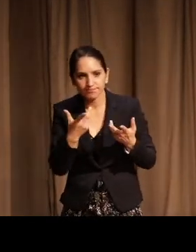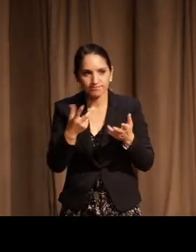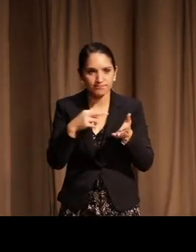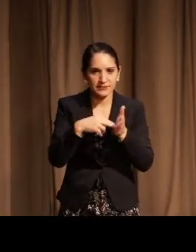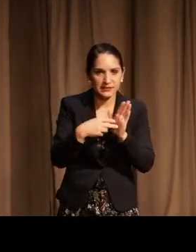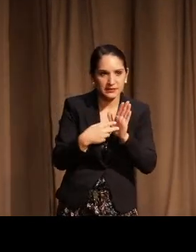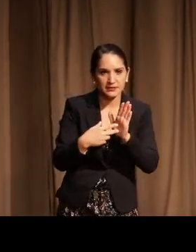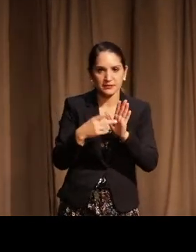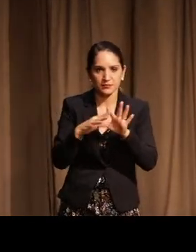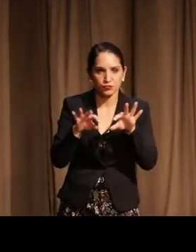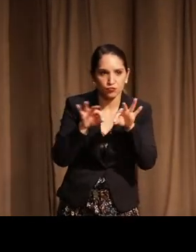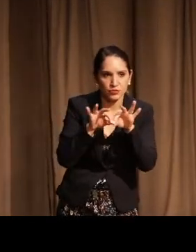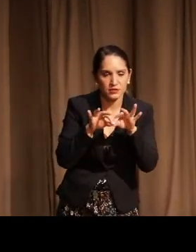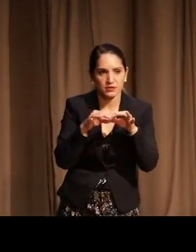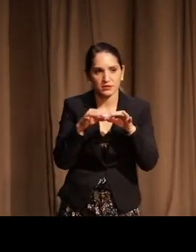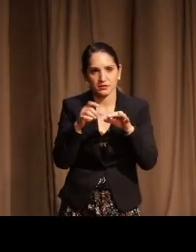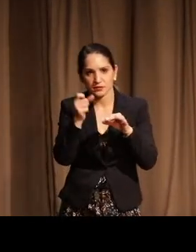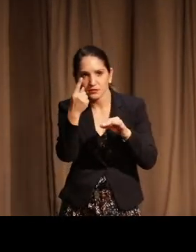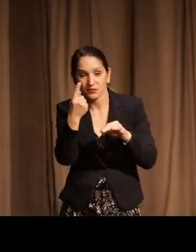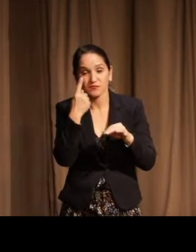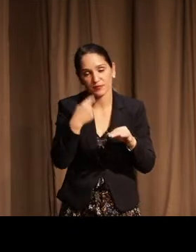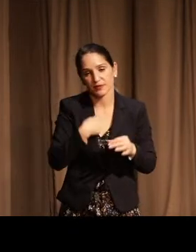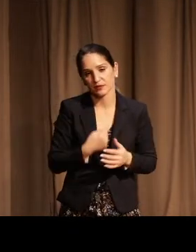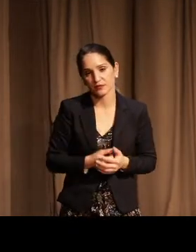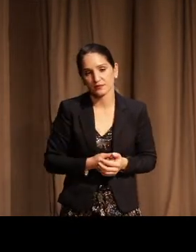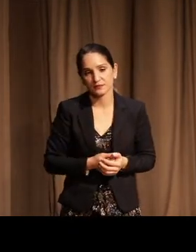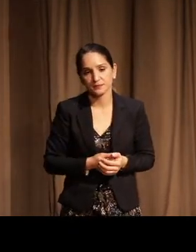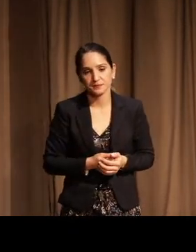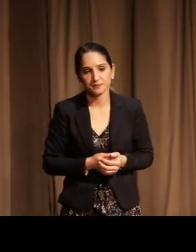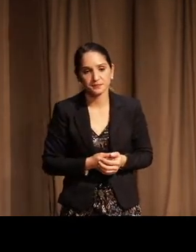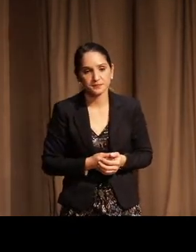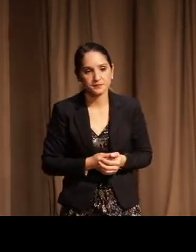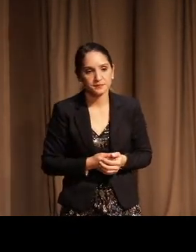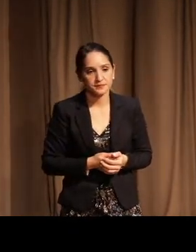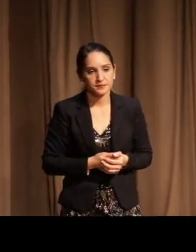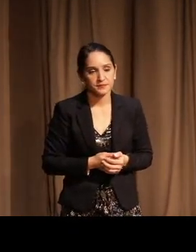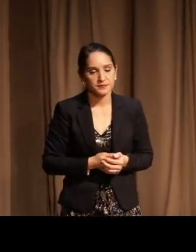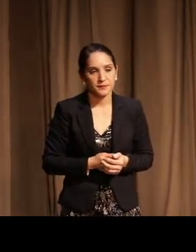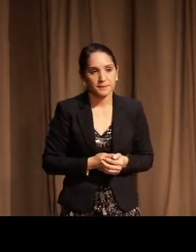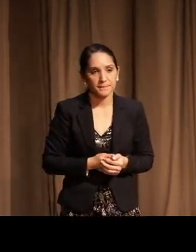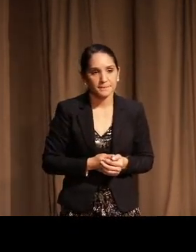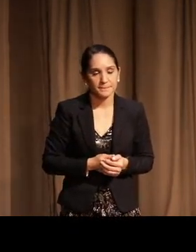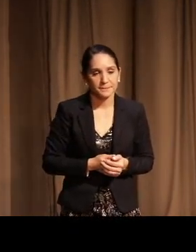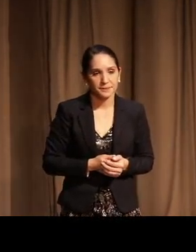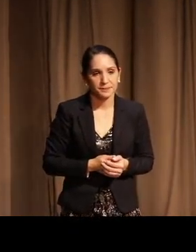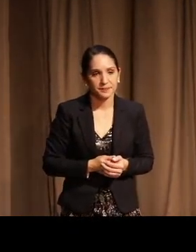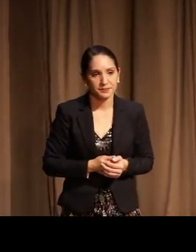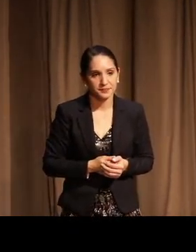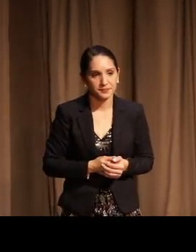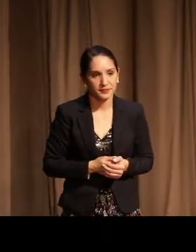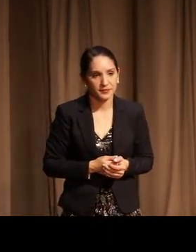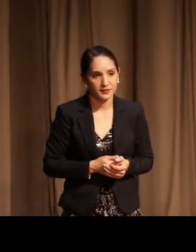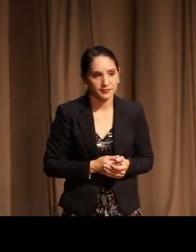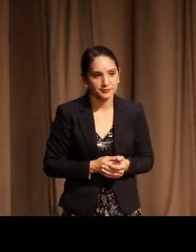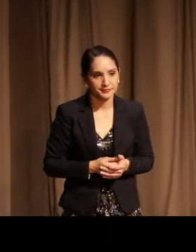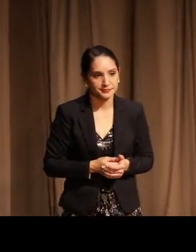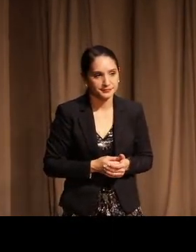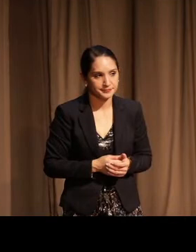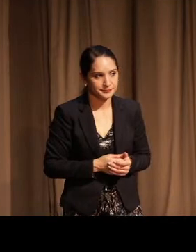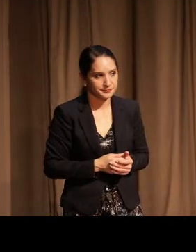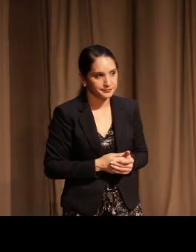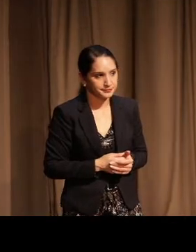is important too. I don't know, like for me, at least, I don't know. And